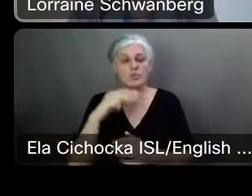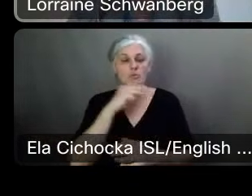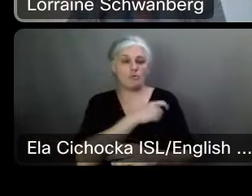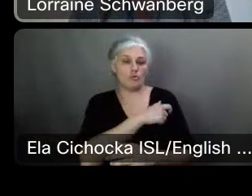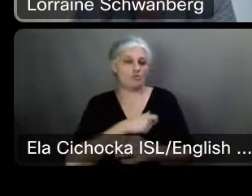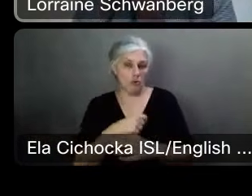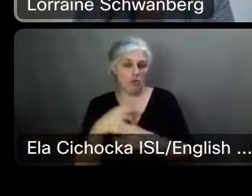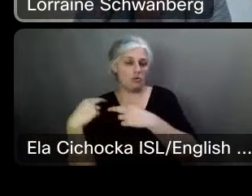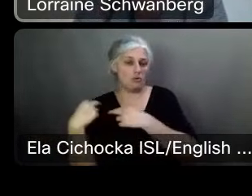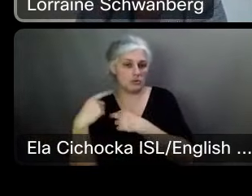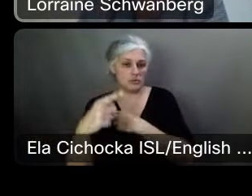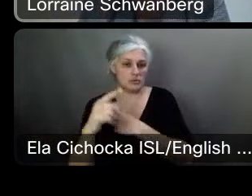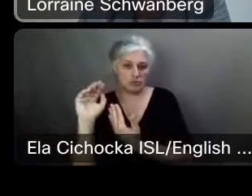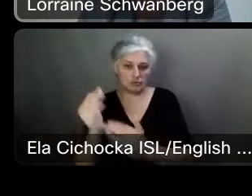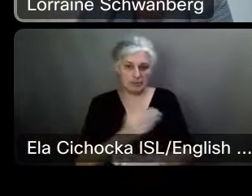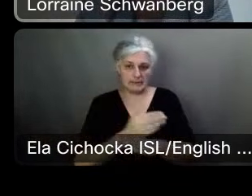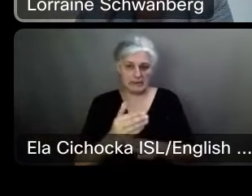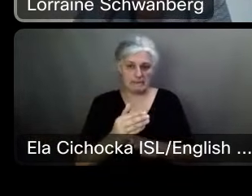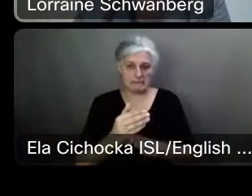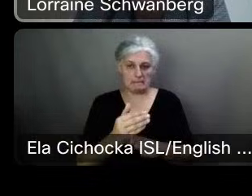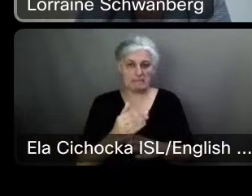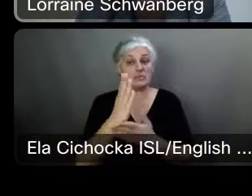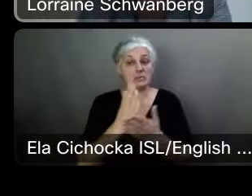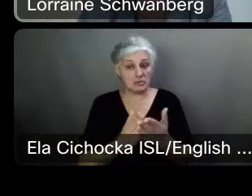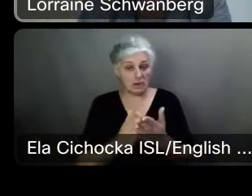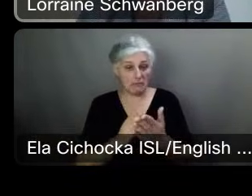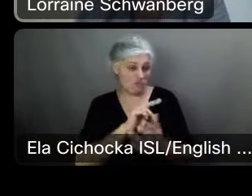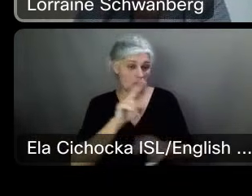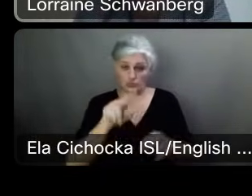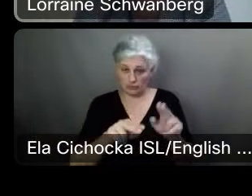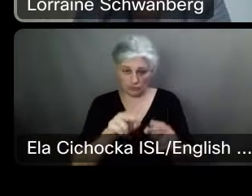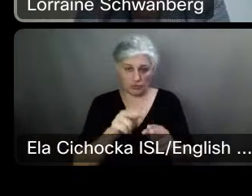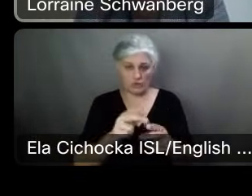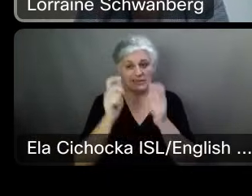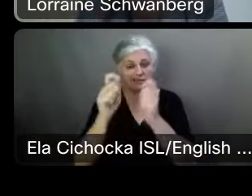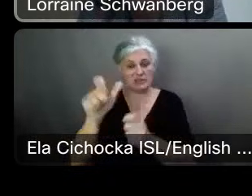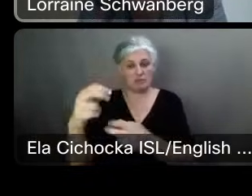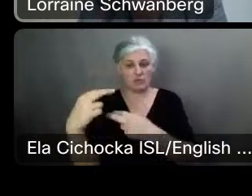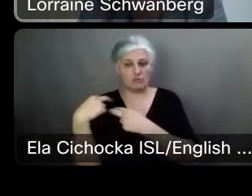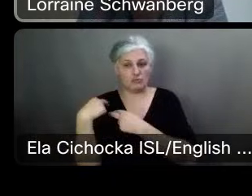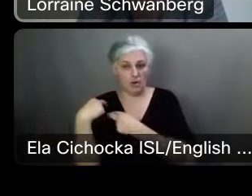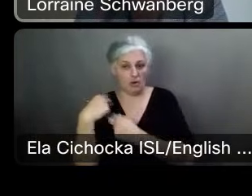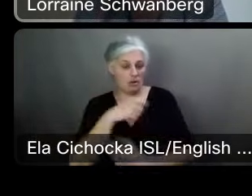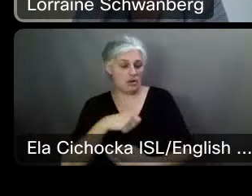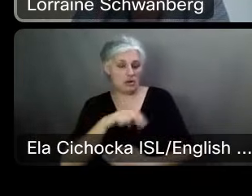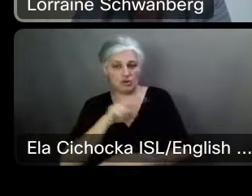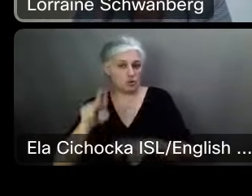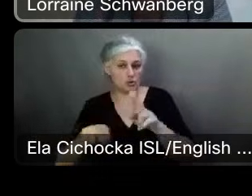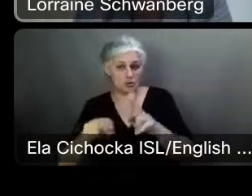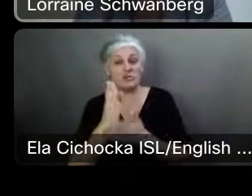been introduced, some that aren't new at all. So the designated person role is not new. It's something that's